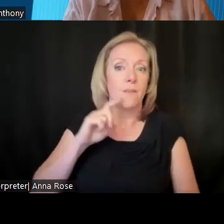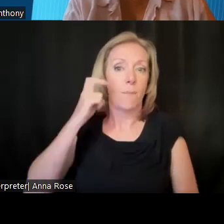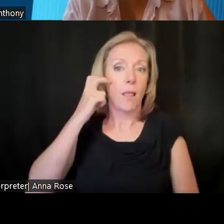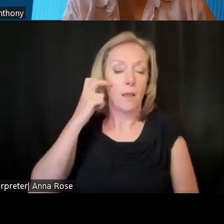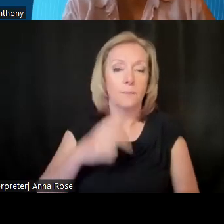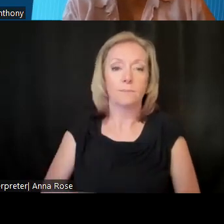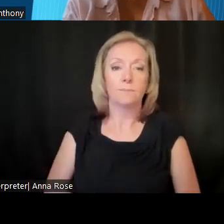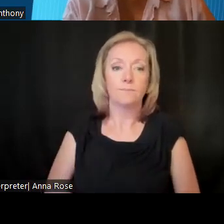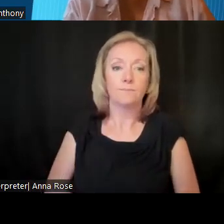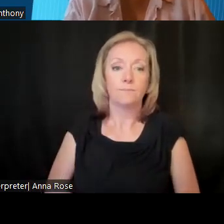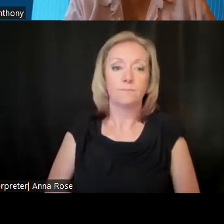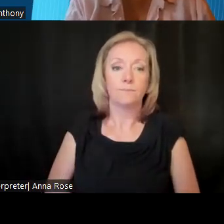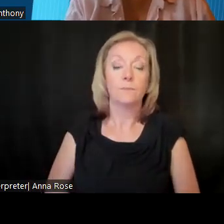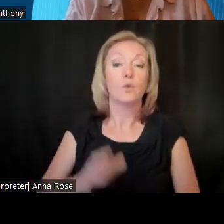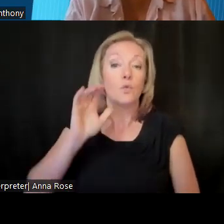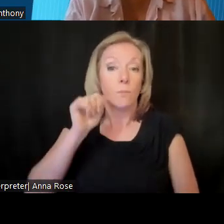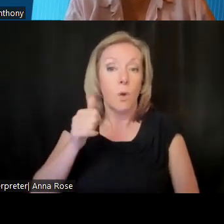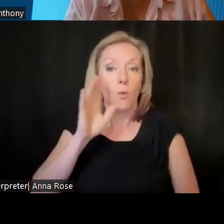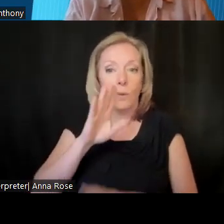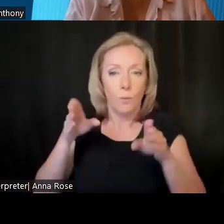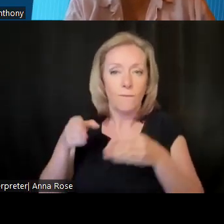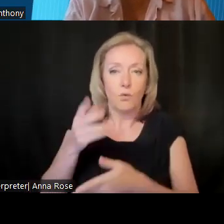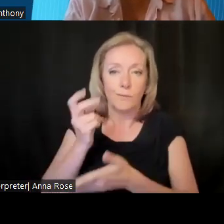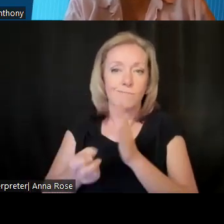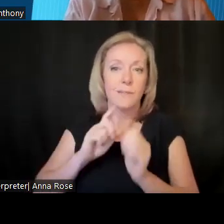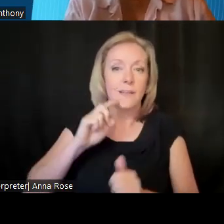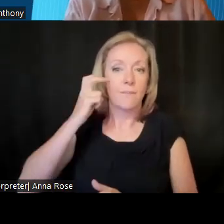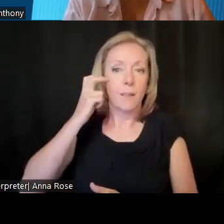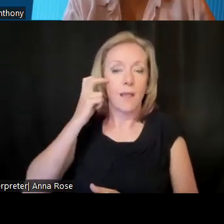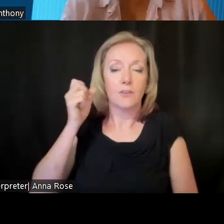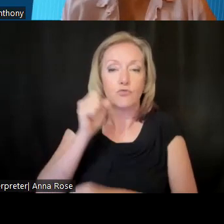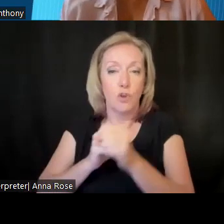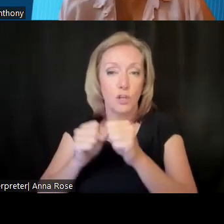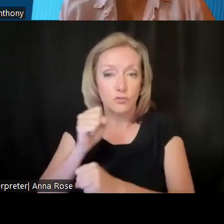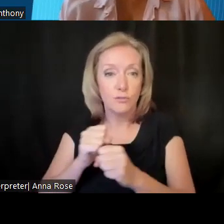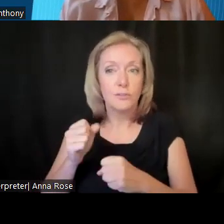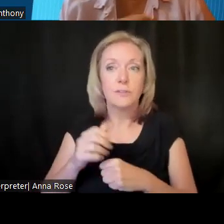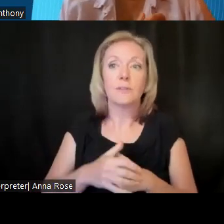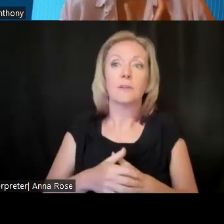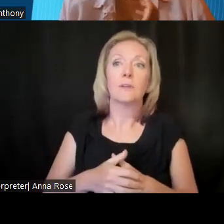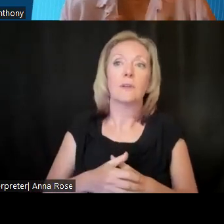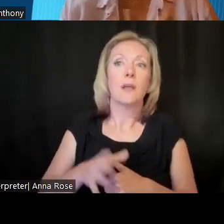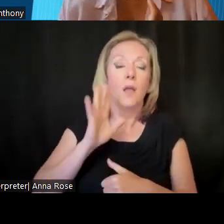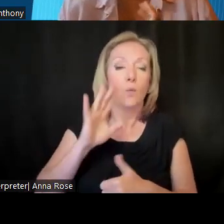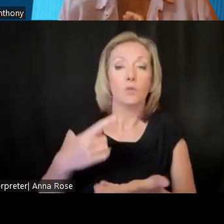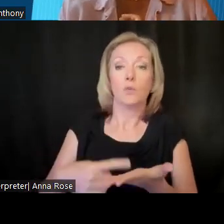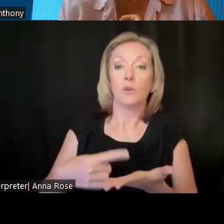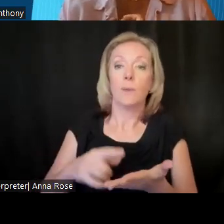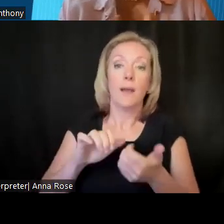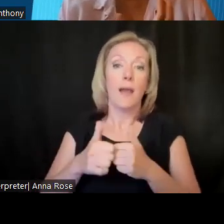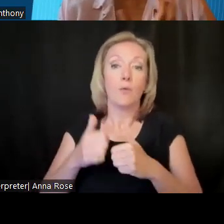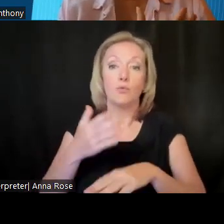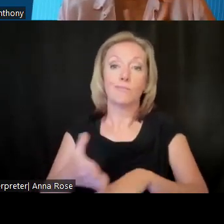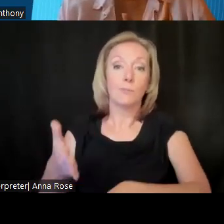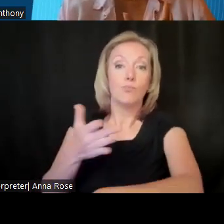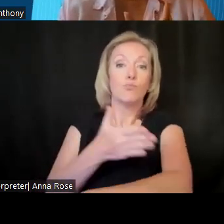deafblind. And that's where tomorrow we're going to be talking about deafblind strategies. And we'll be talking about things you can do to